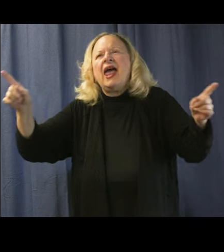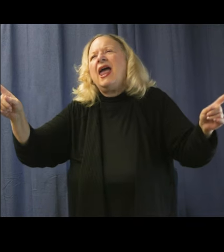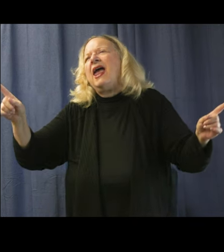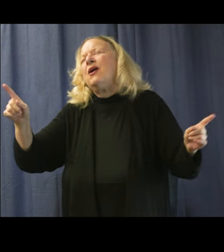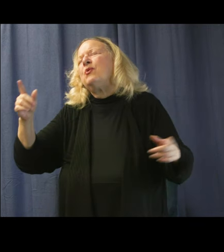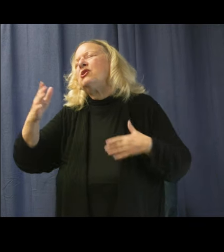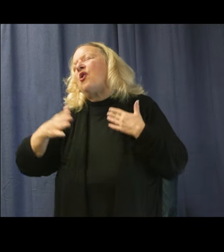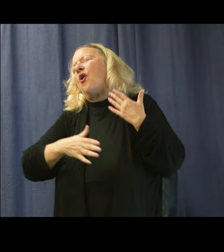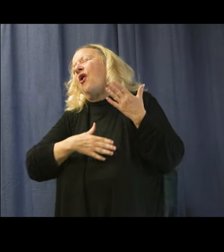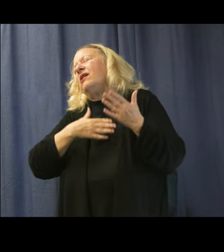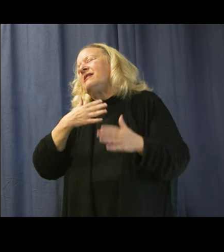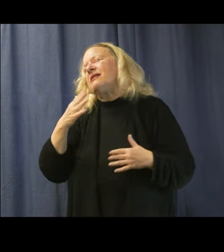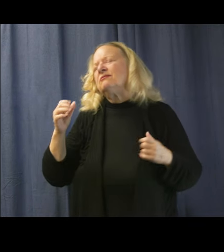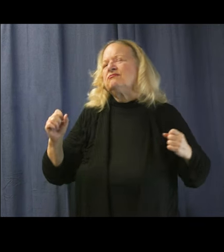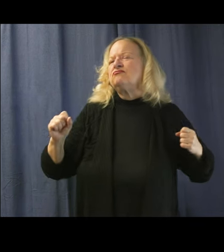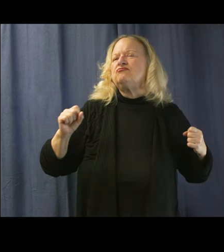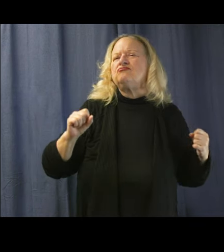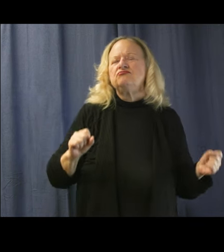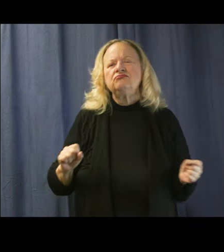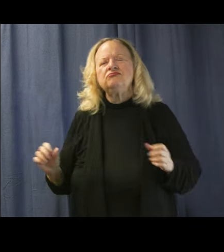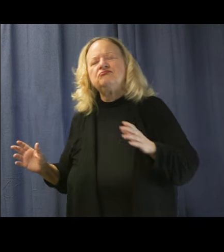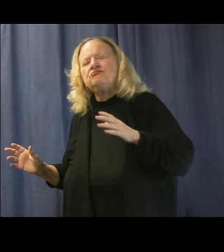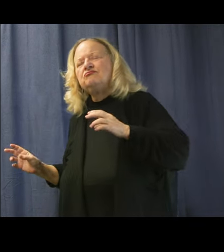again I say, rejoice.